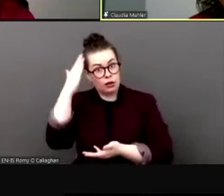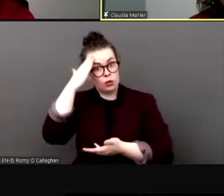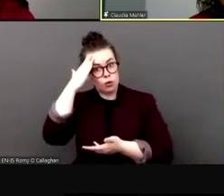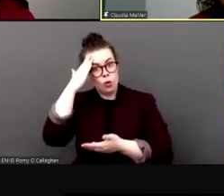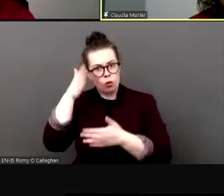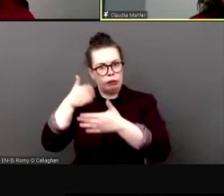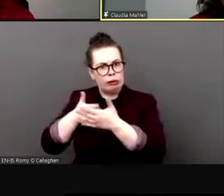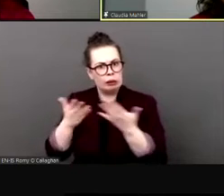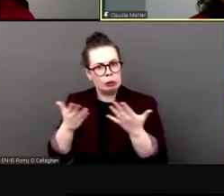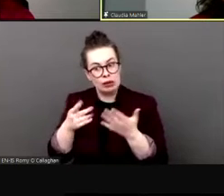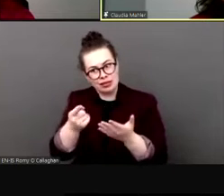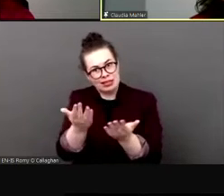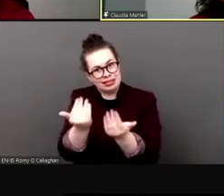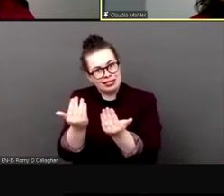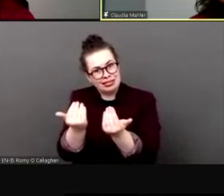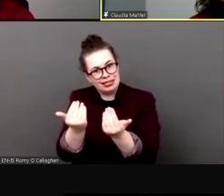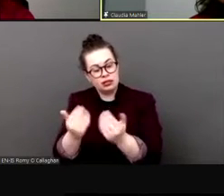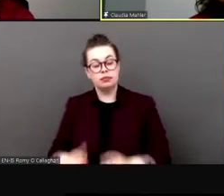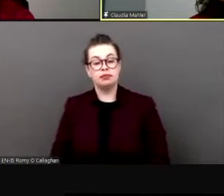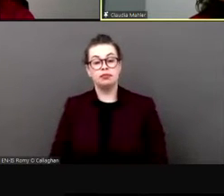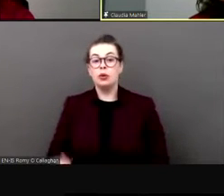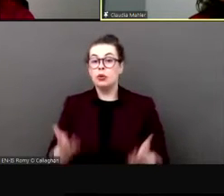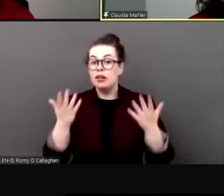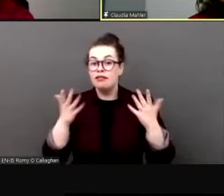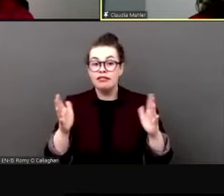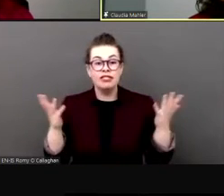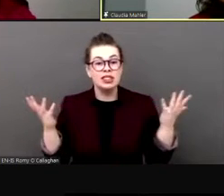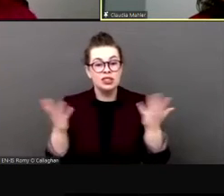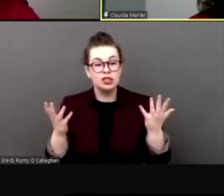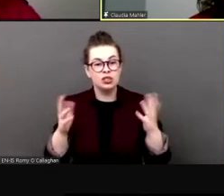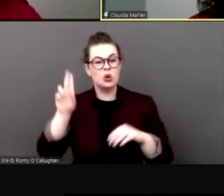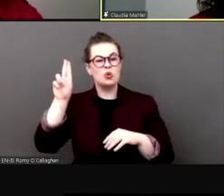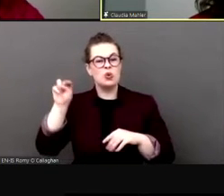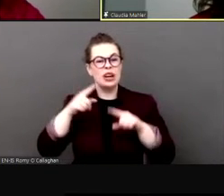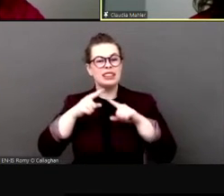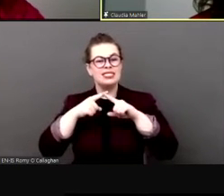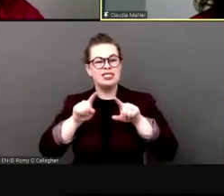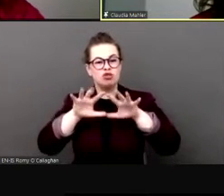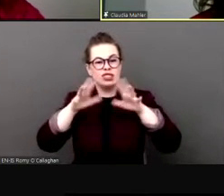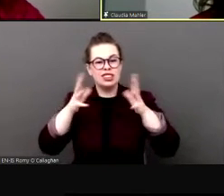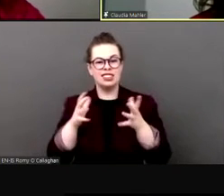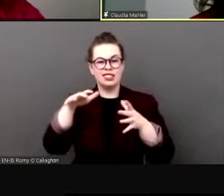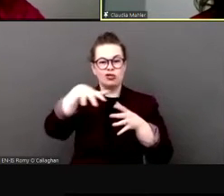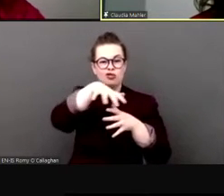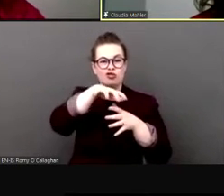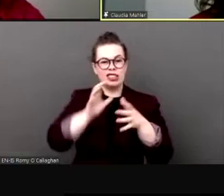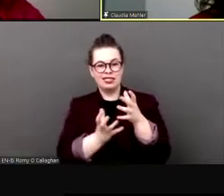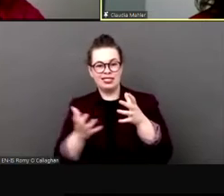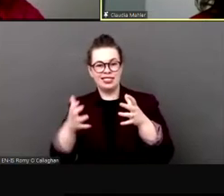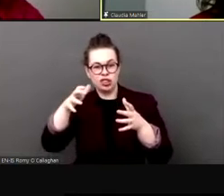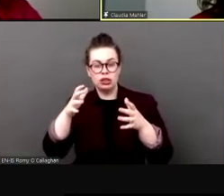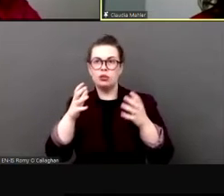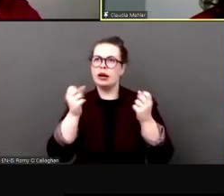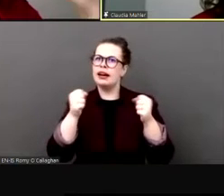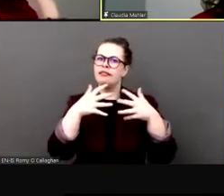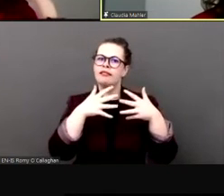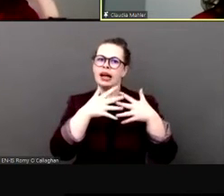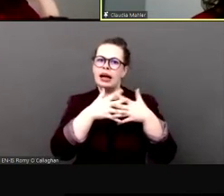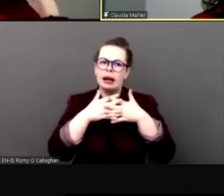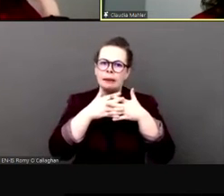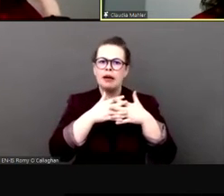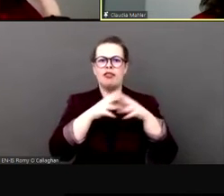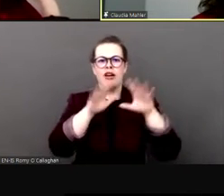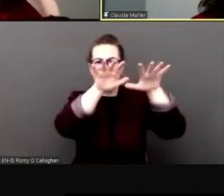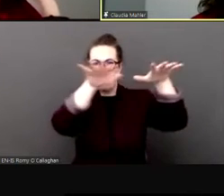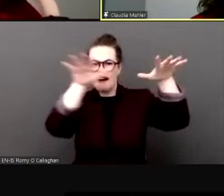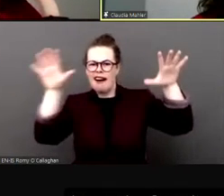regional systems. We have the Inter-American Convention on the Rights of Older Persons, which can be a